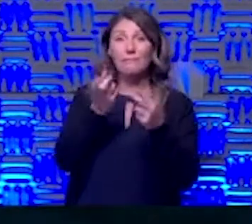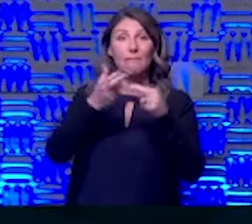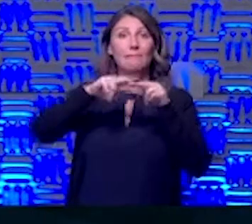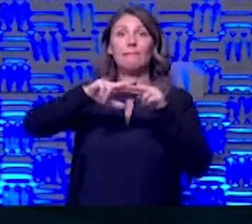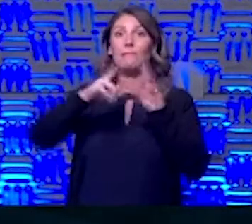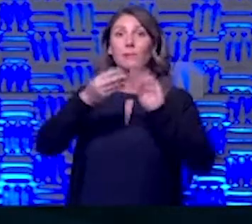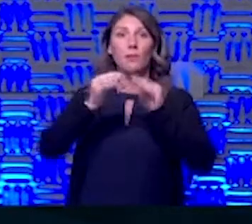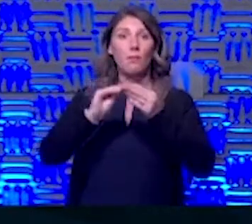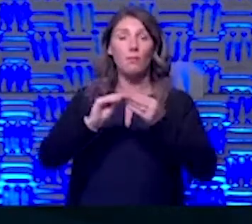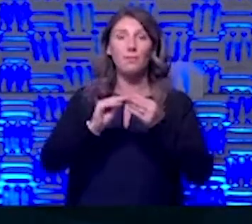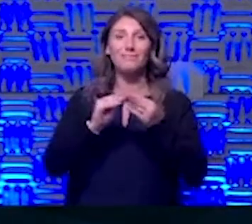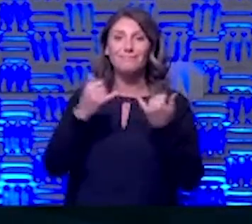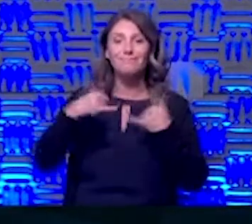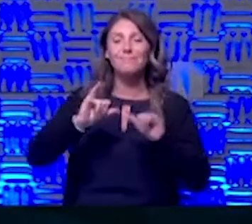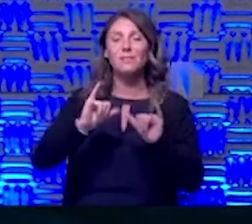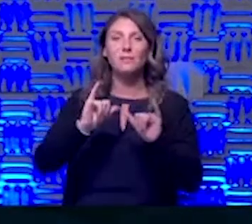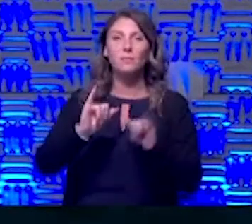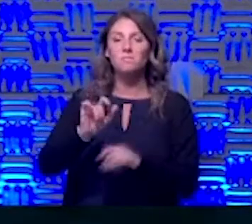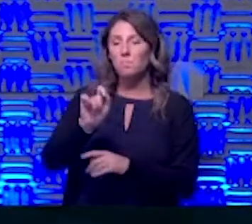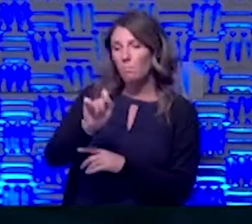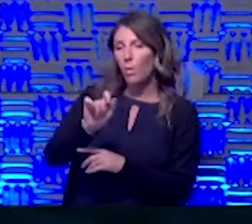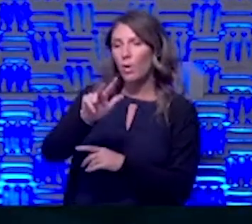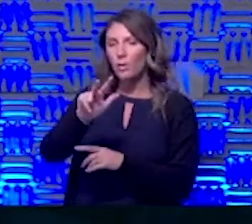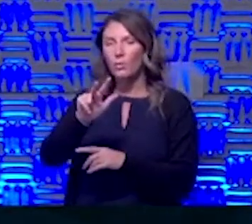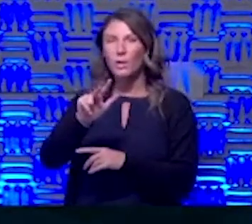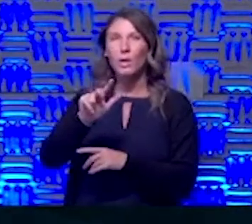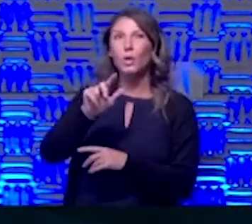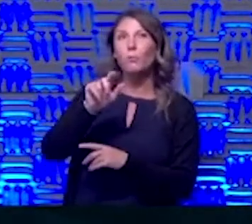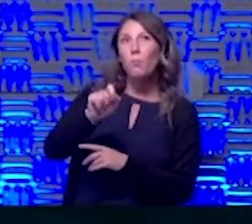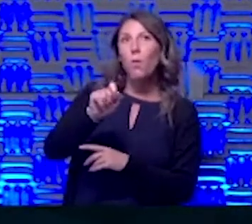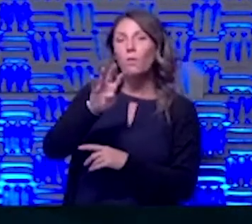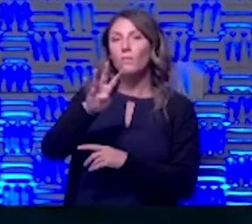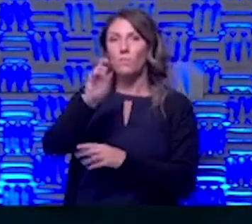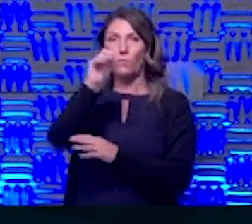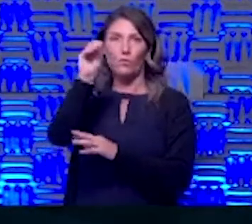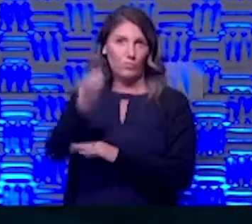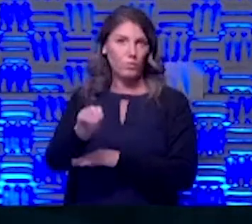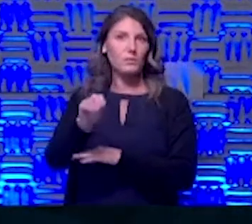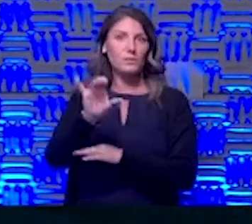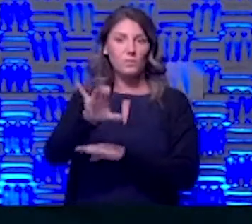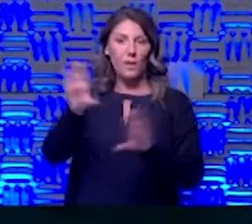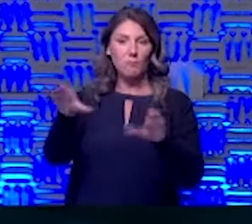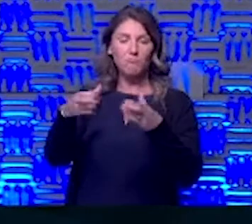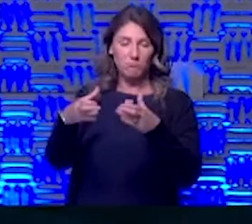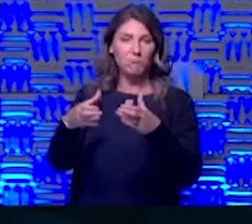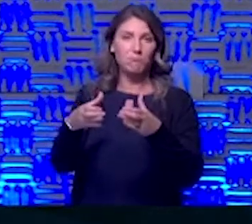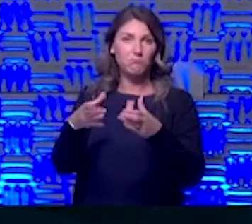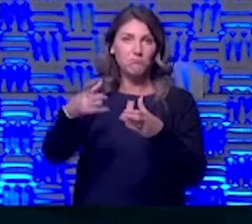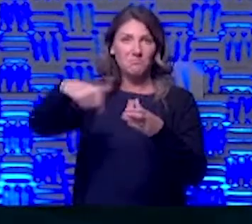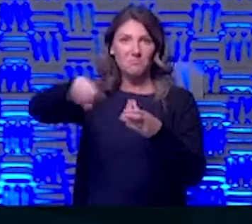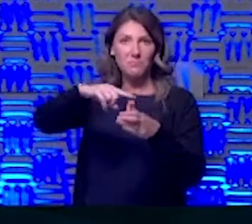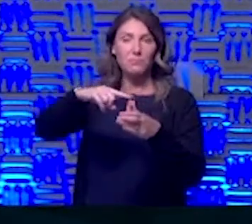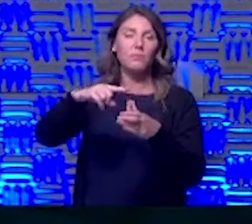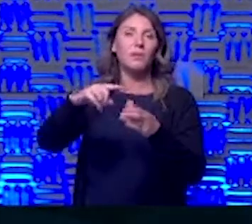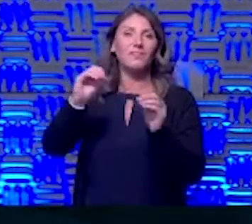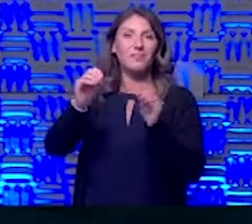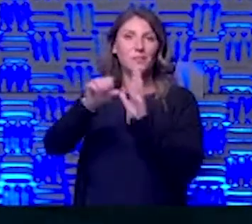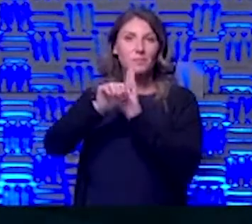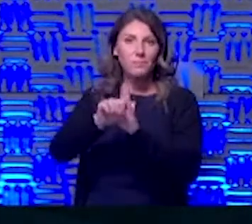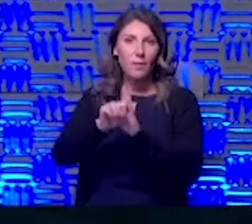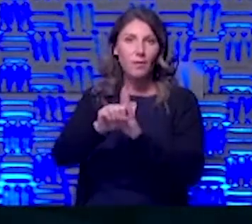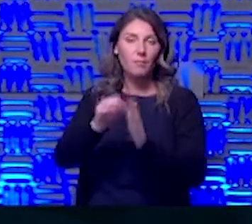we're still at about 0.3 or 0.4%. So at least in that population of asymptomatic